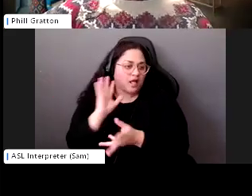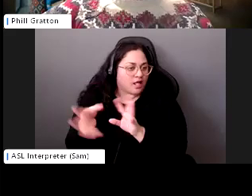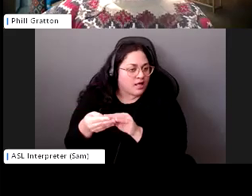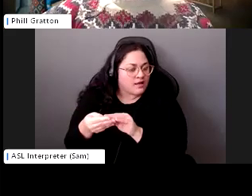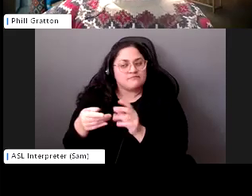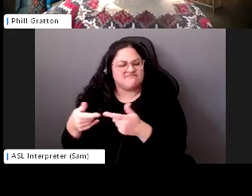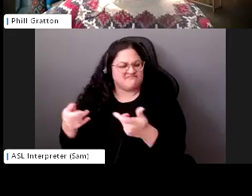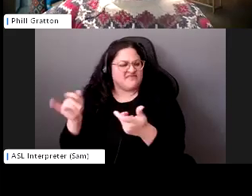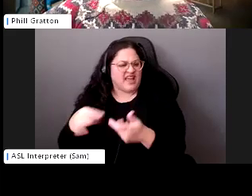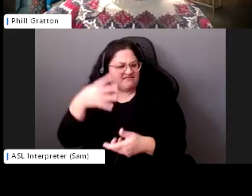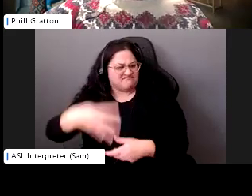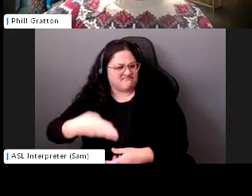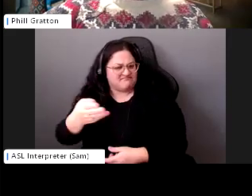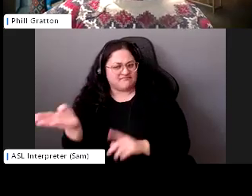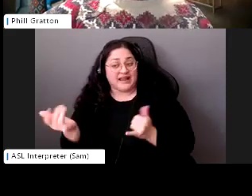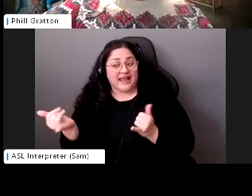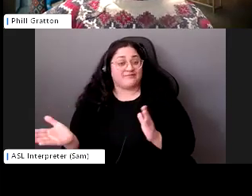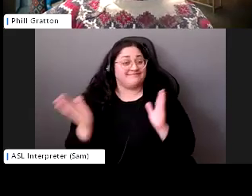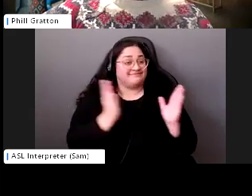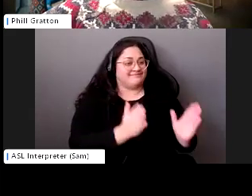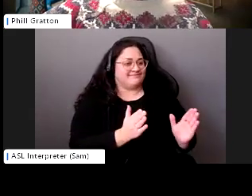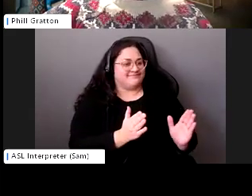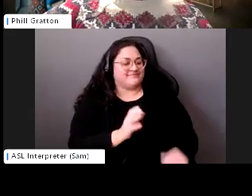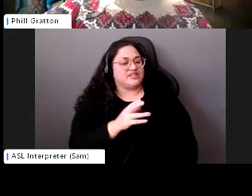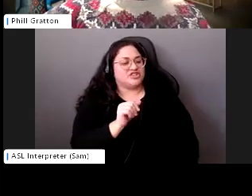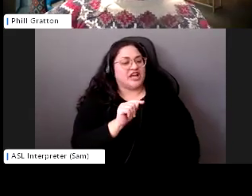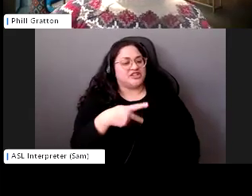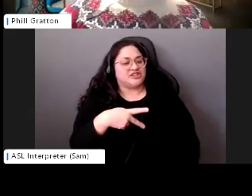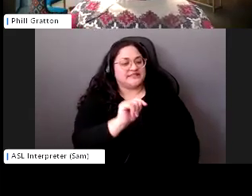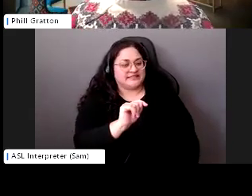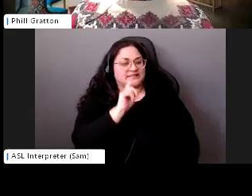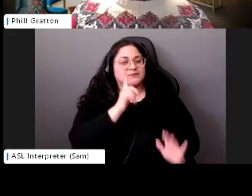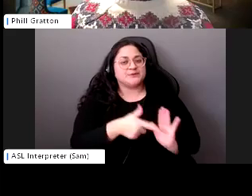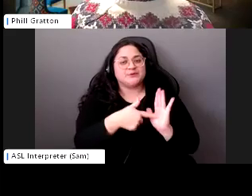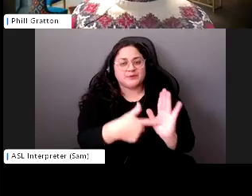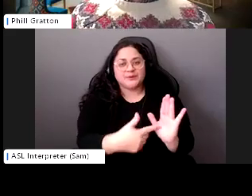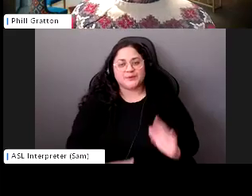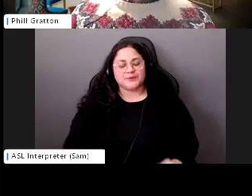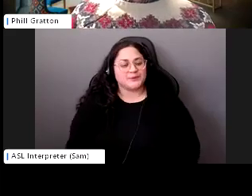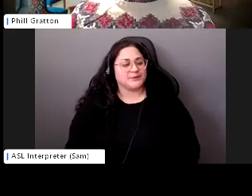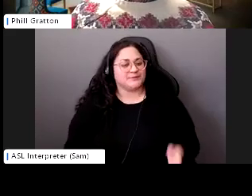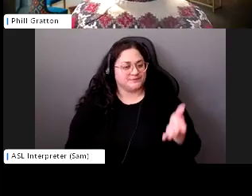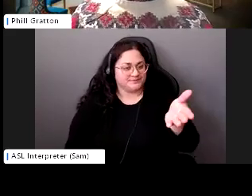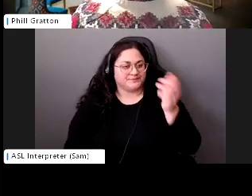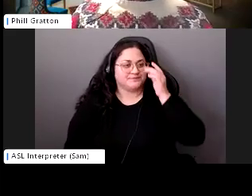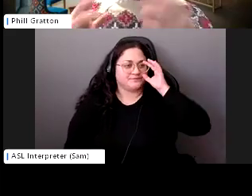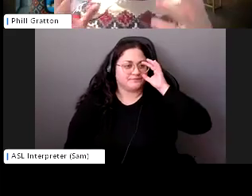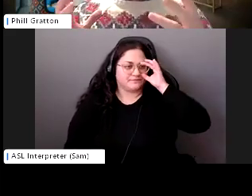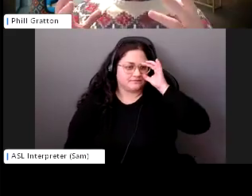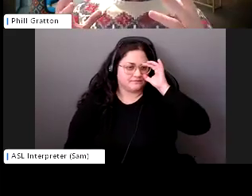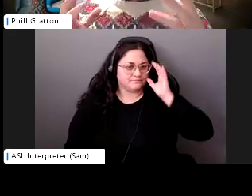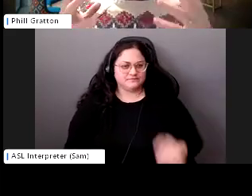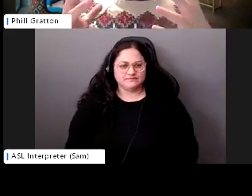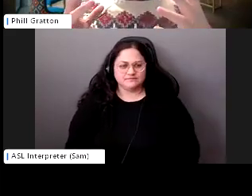to. Let's go over to ChatGPT quickly. So here's my ChatGPT screen here. As you can see, it's